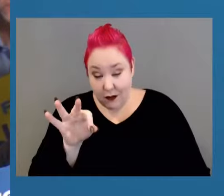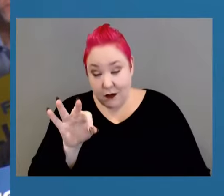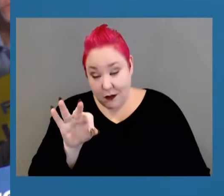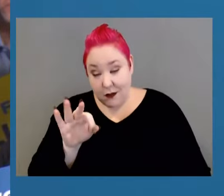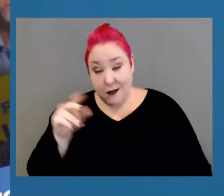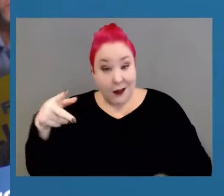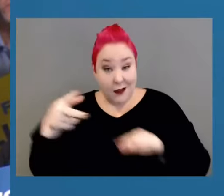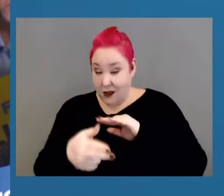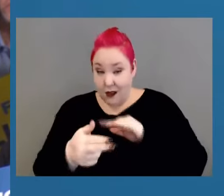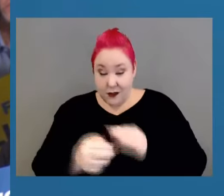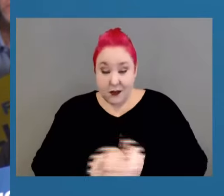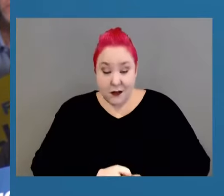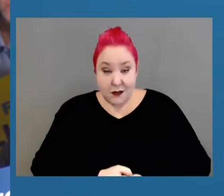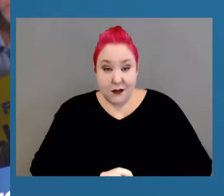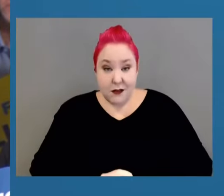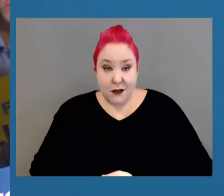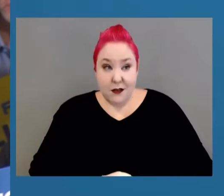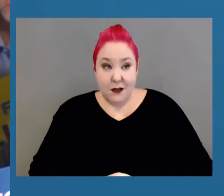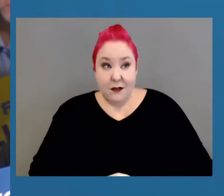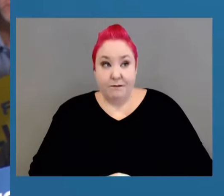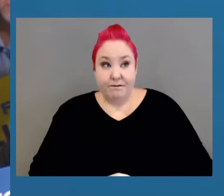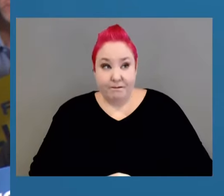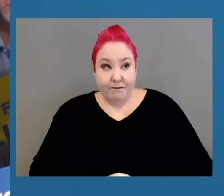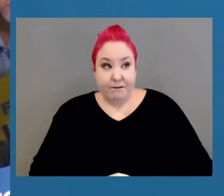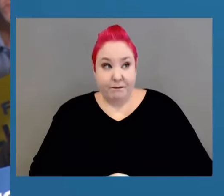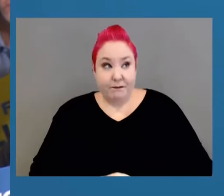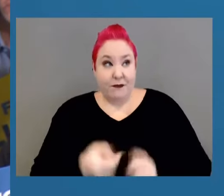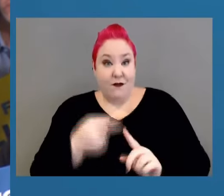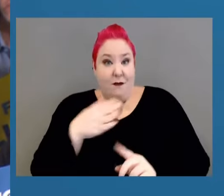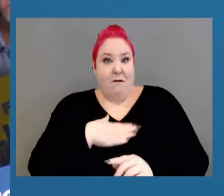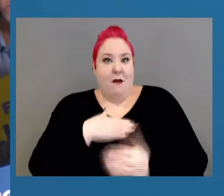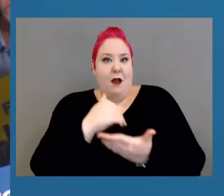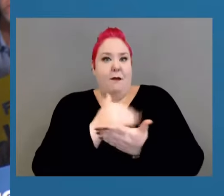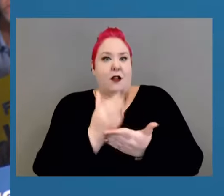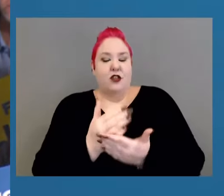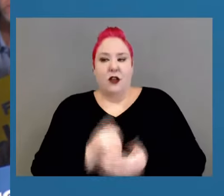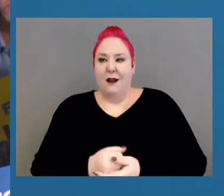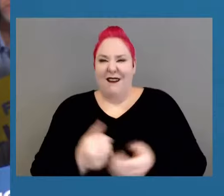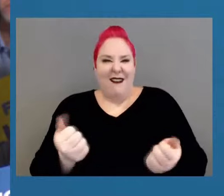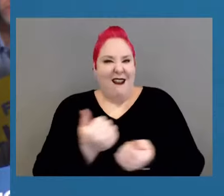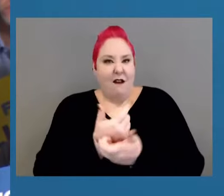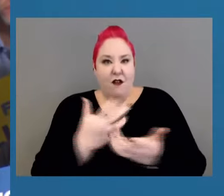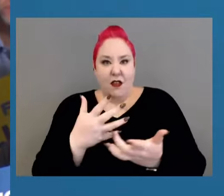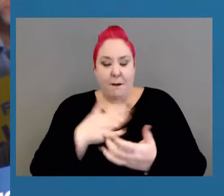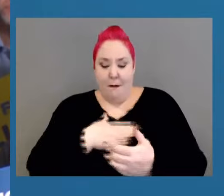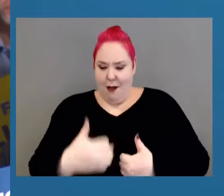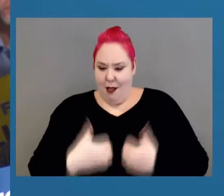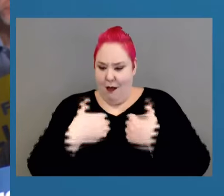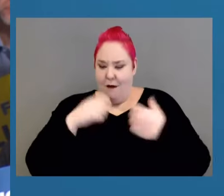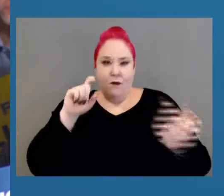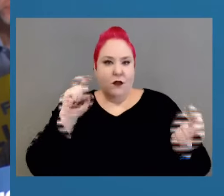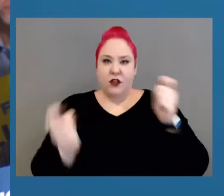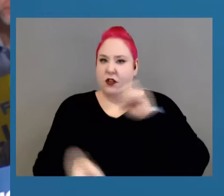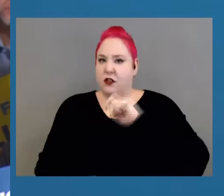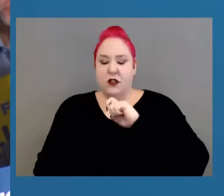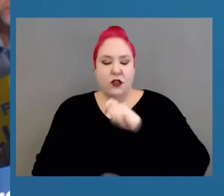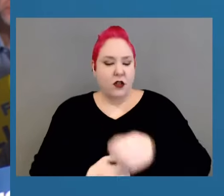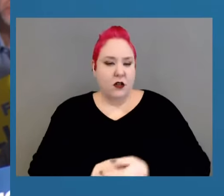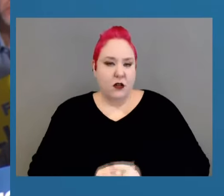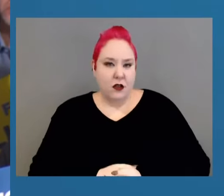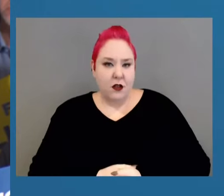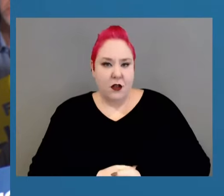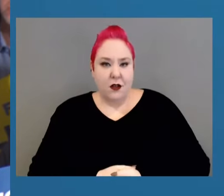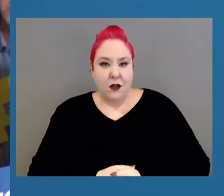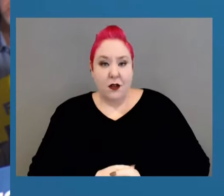cut from my budget, everything would change for me. Without SNAP